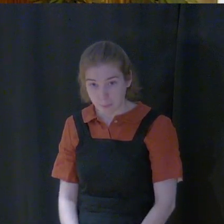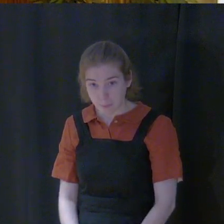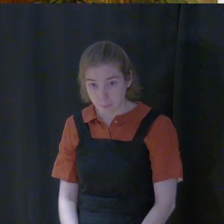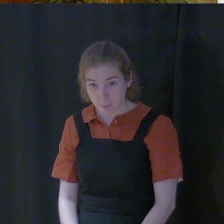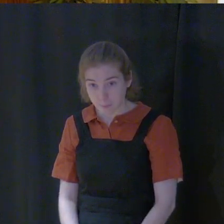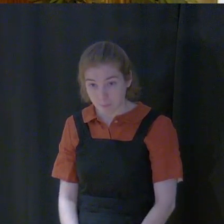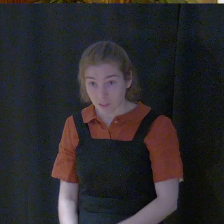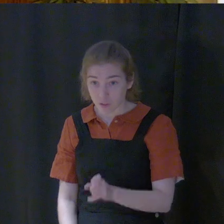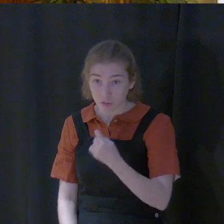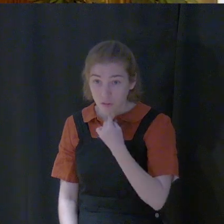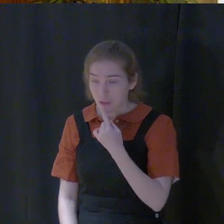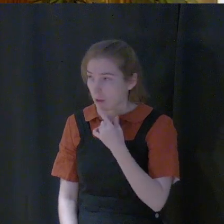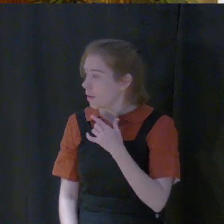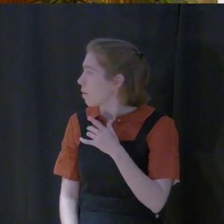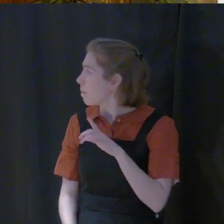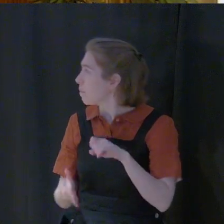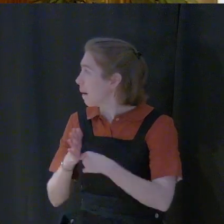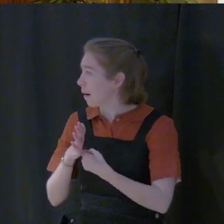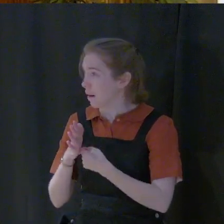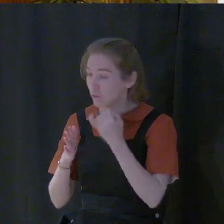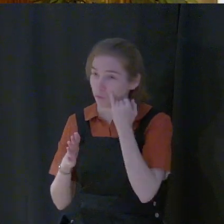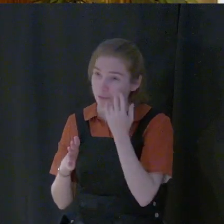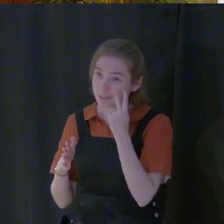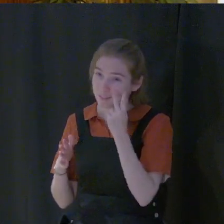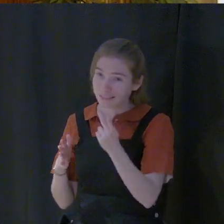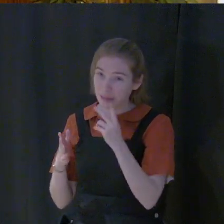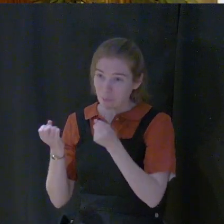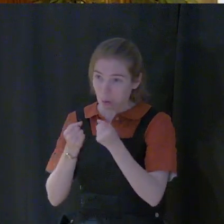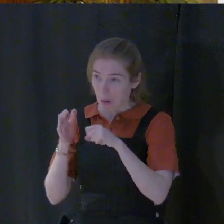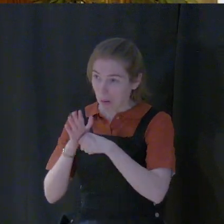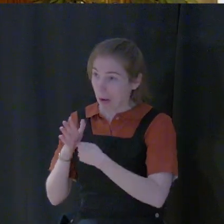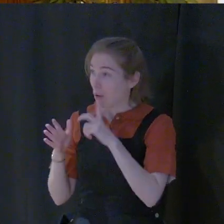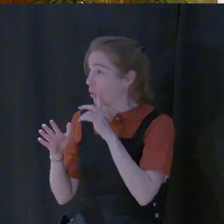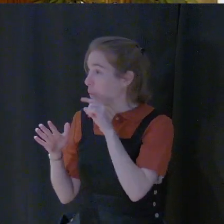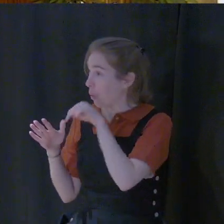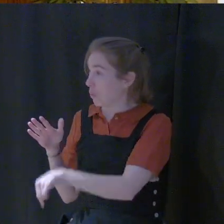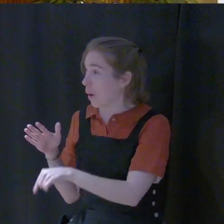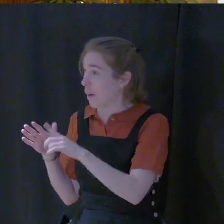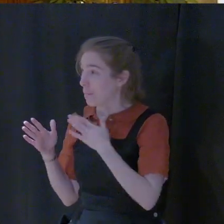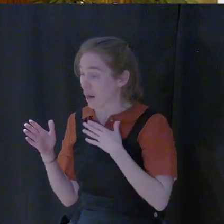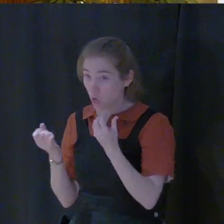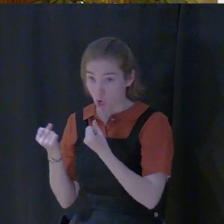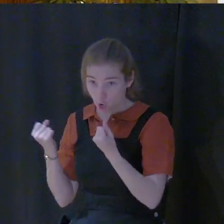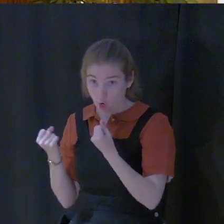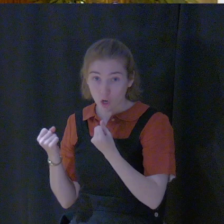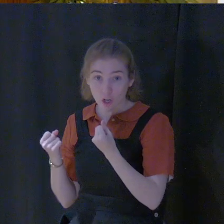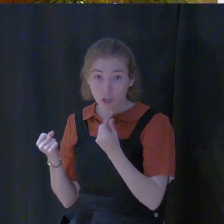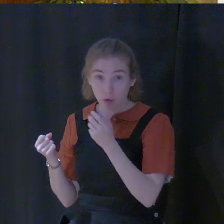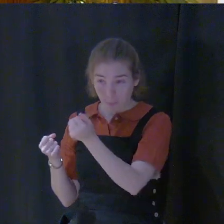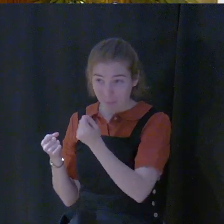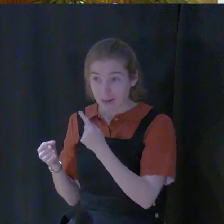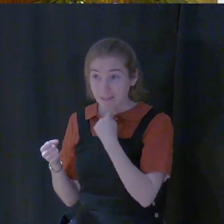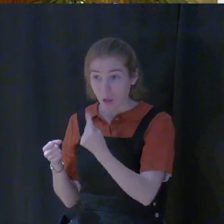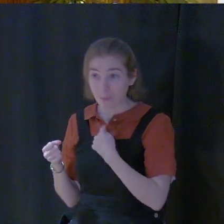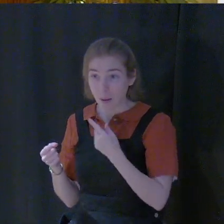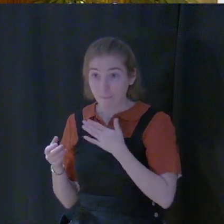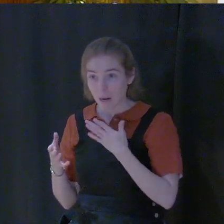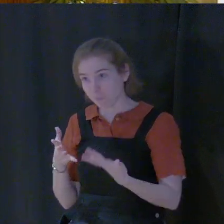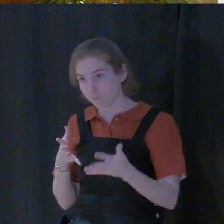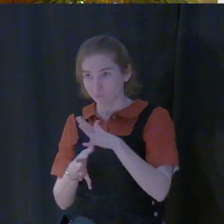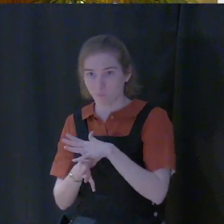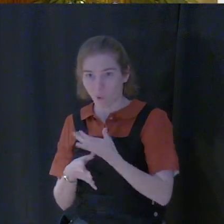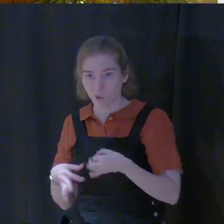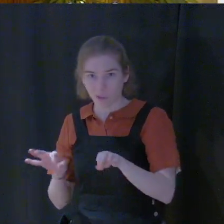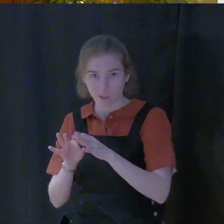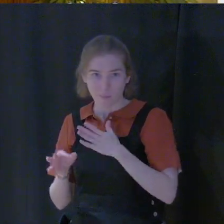I shouldn't say this, but my car is unlocked. You want to go look at my car and come back? Someone want to go down there and look at my car and come back and tell me what my priority